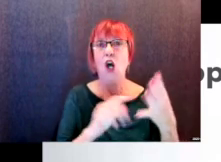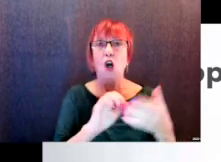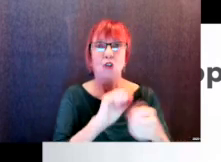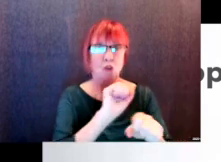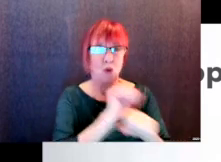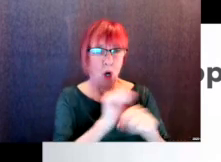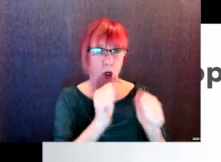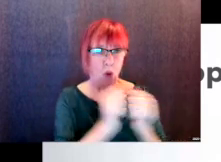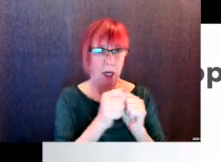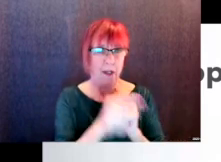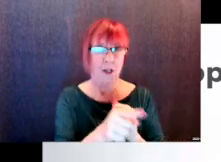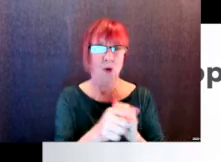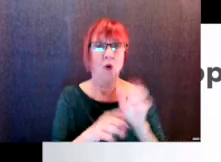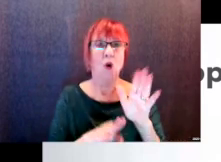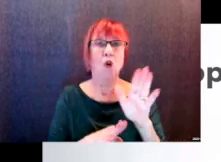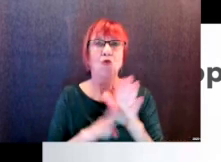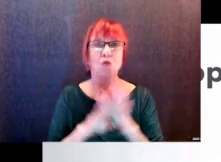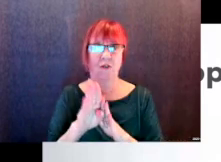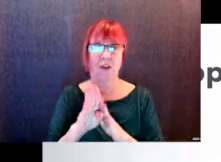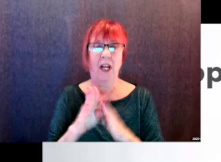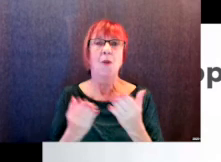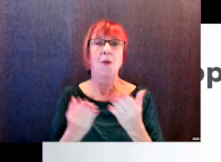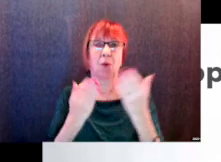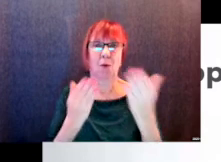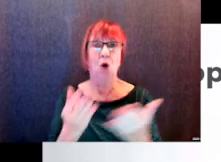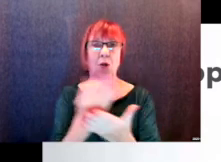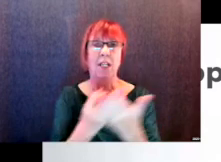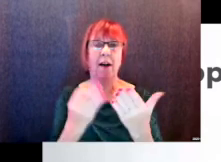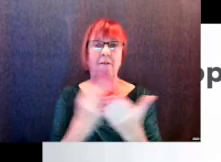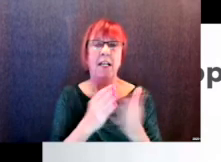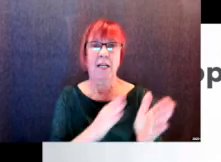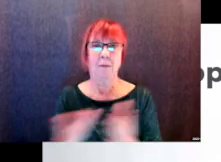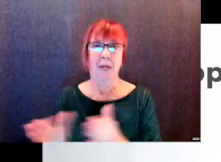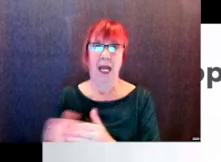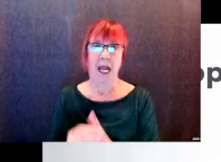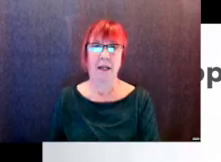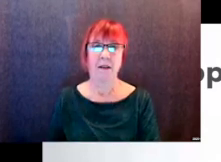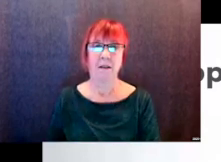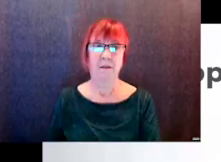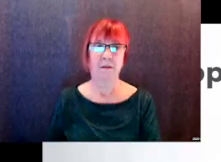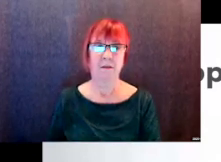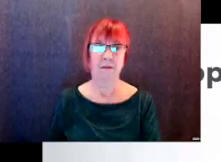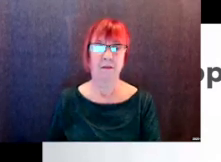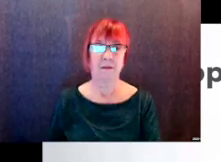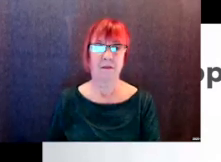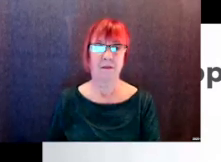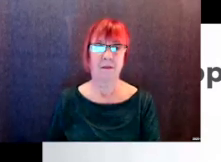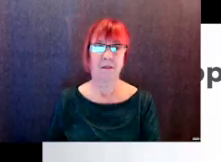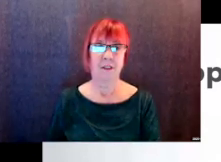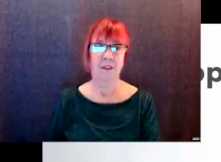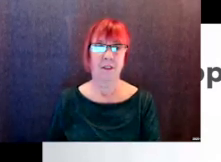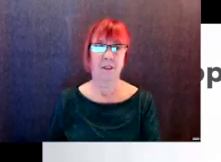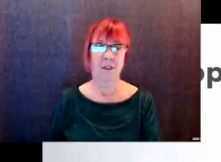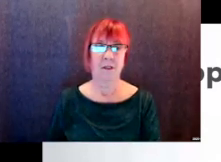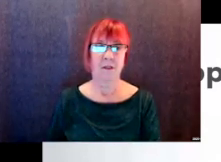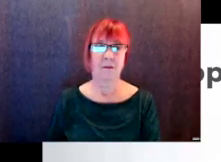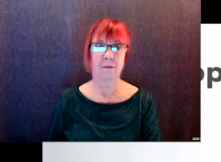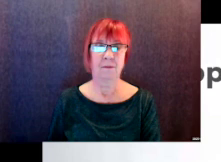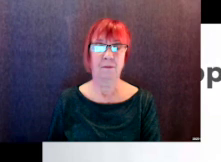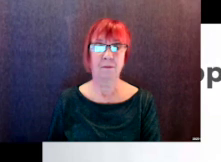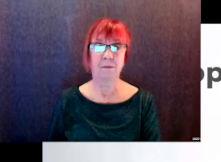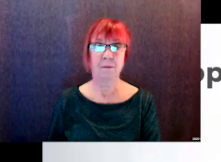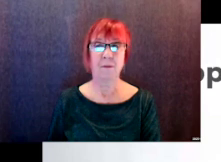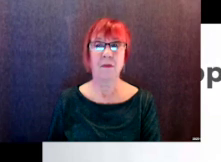consider them in relation to the funding plan. We'll also do our best to summarize outcomes from